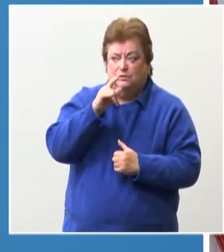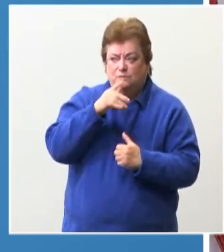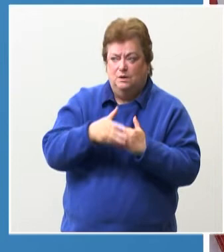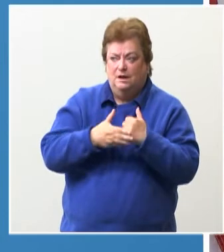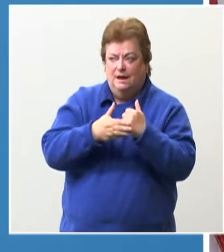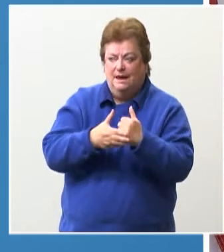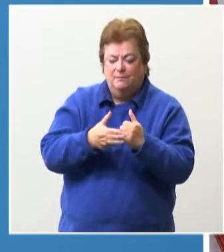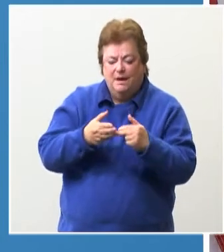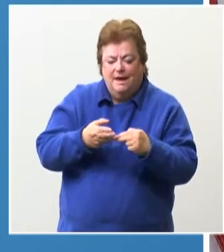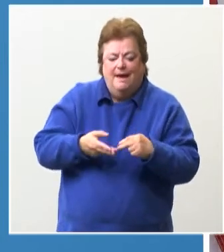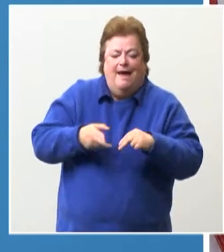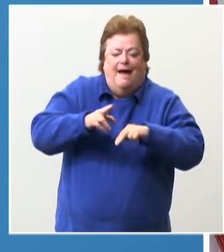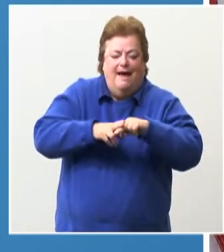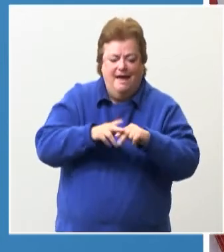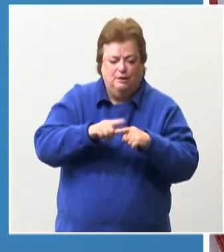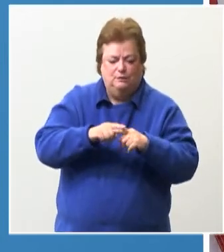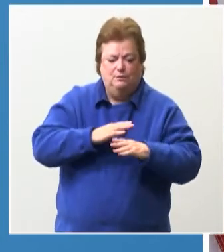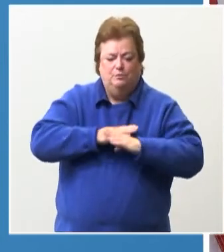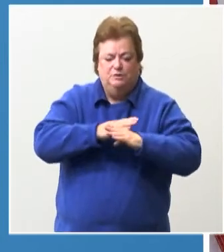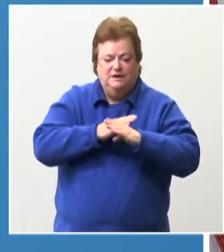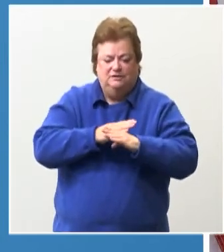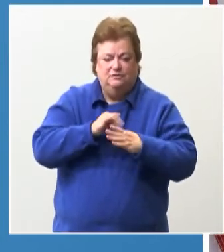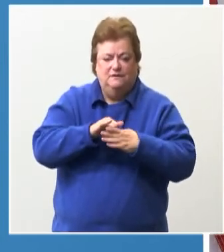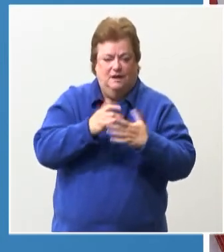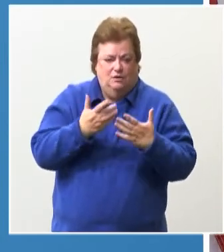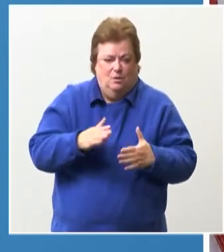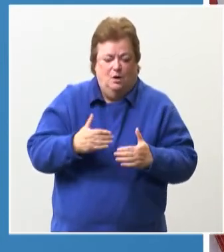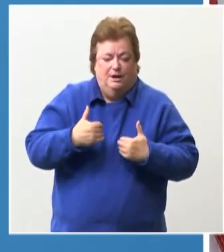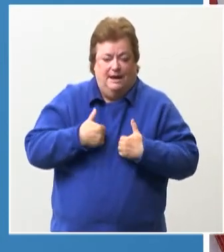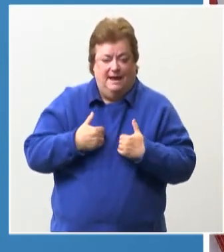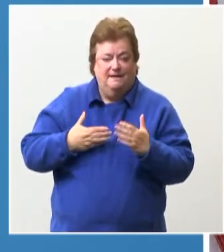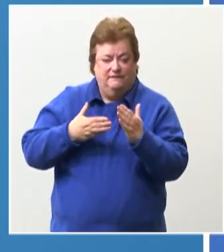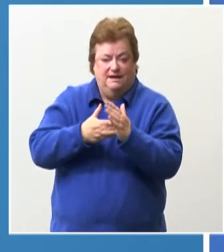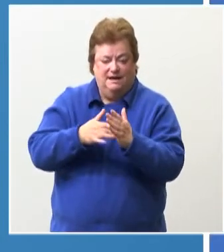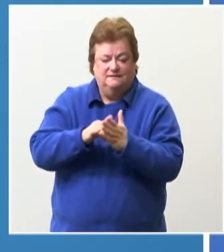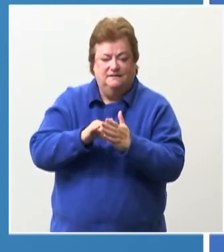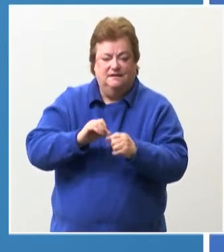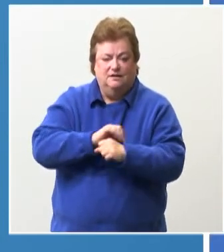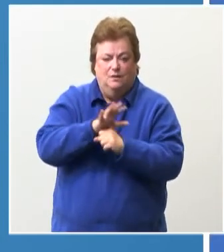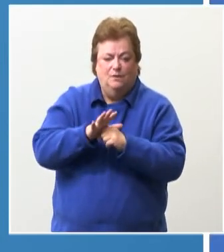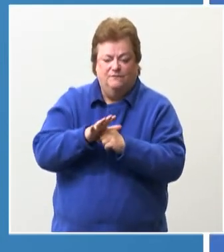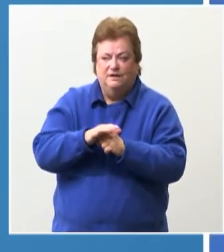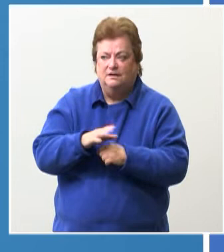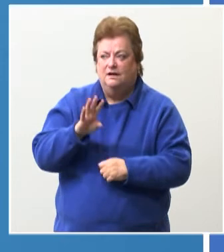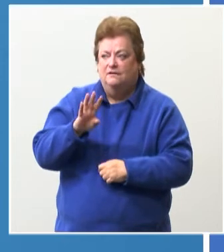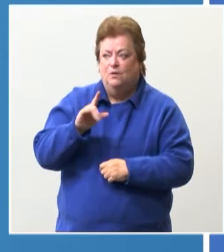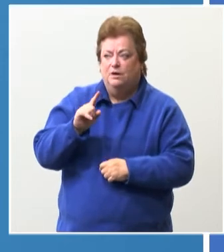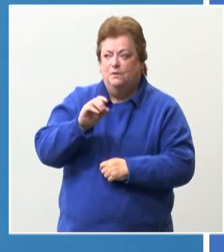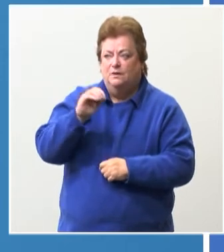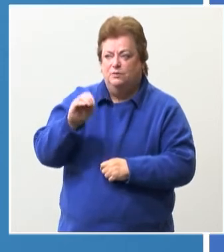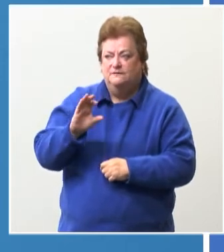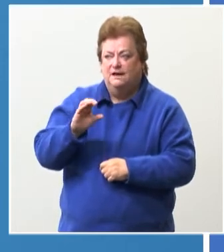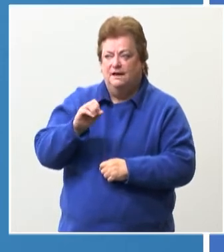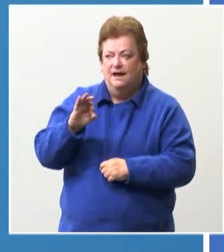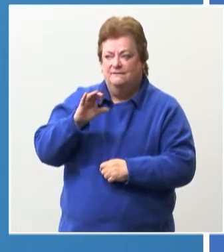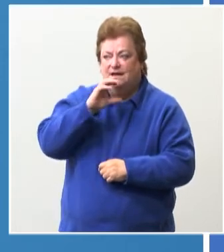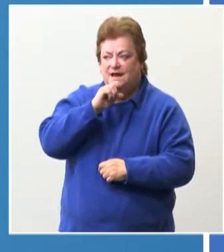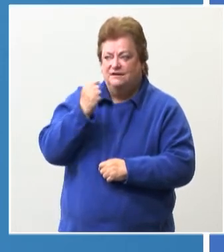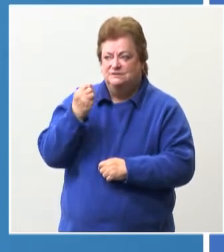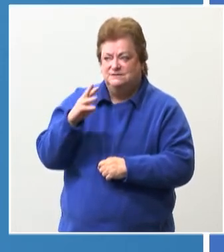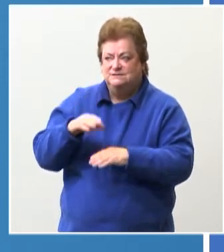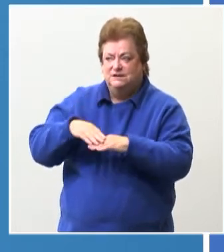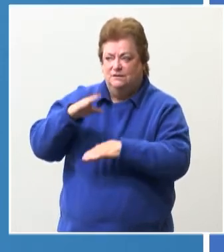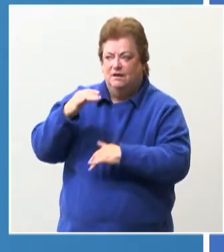protection a person has against the virus and its variants. 41% of our residents aged 16 and over have